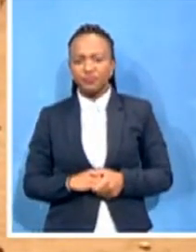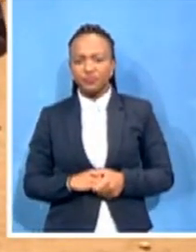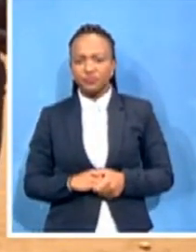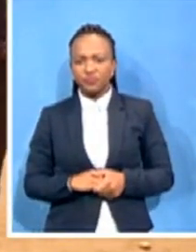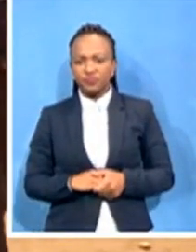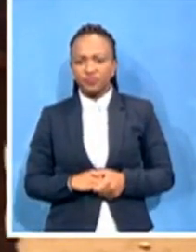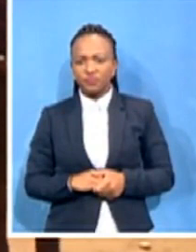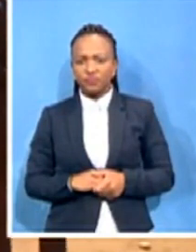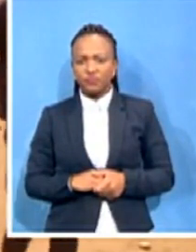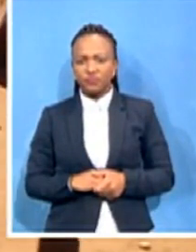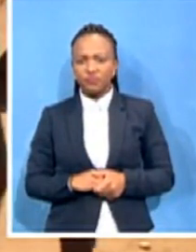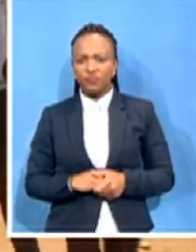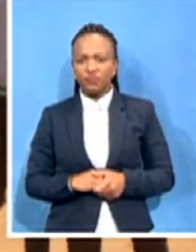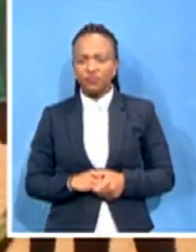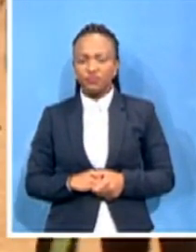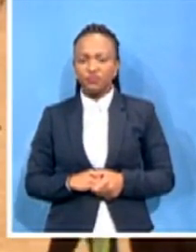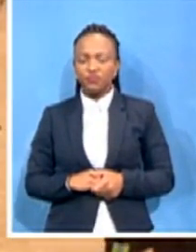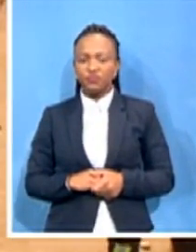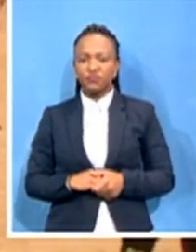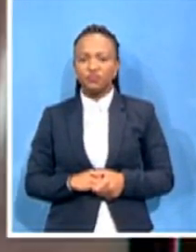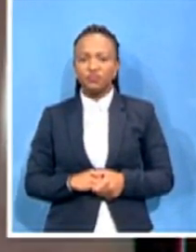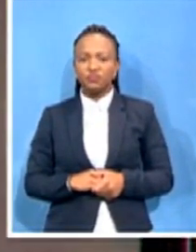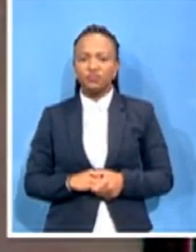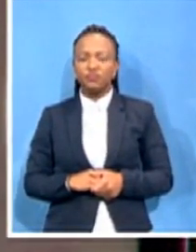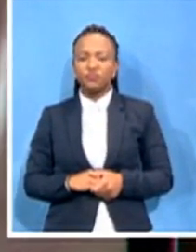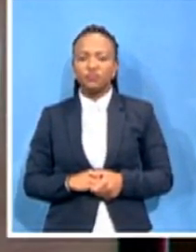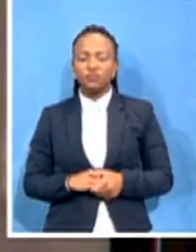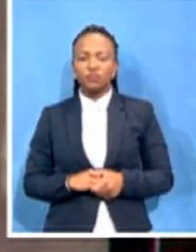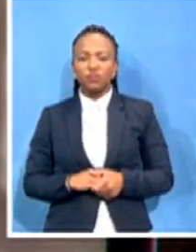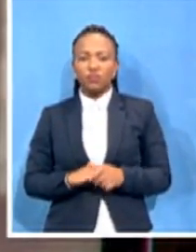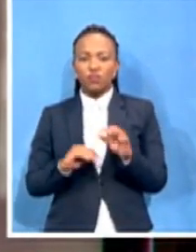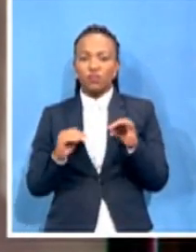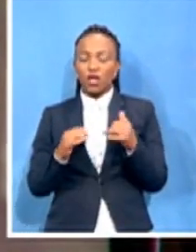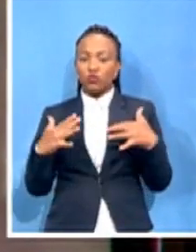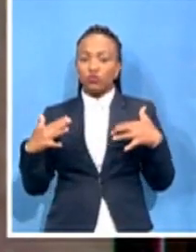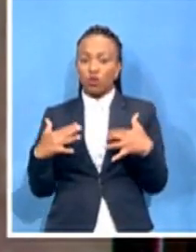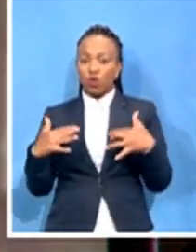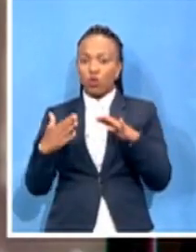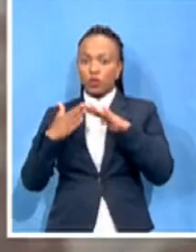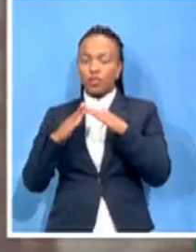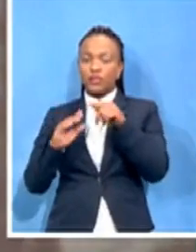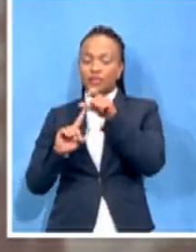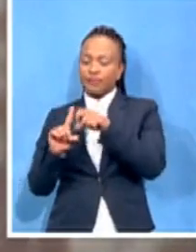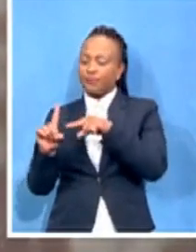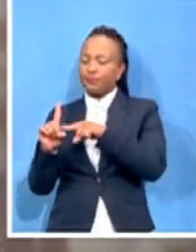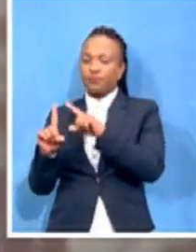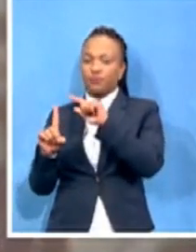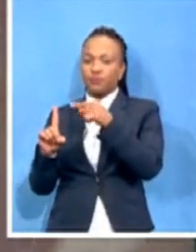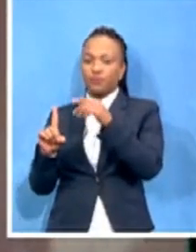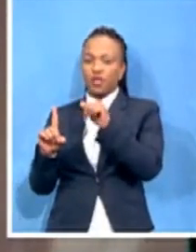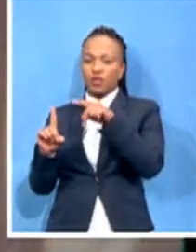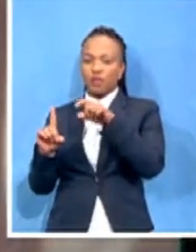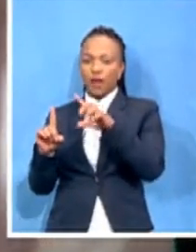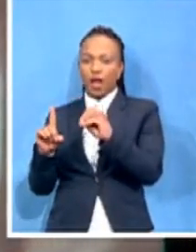The murder sent shockwaves through this community. Thapelo Monageng went missing on Thursday. The family and